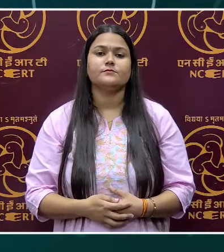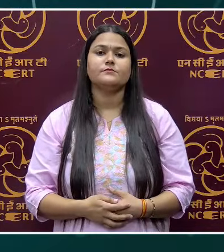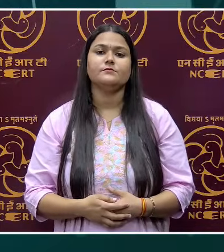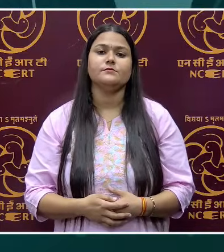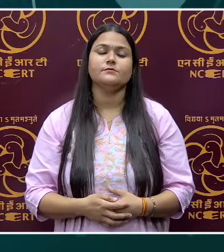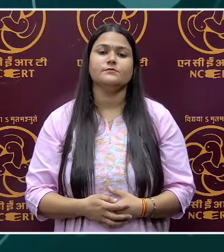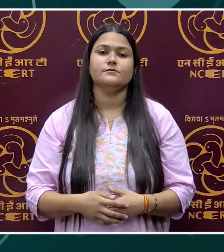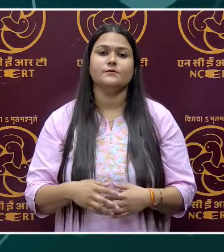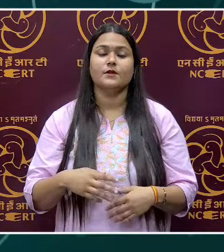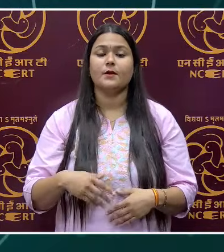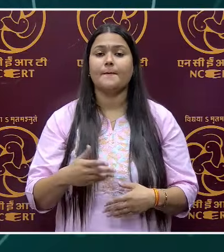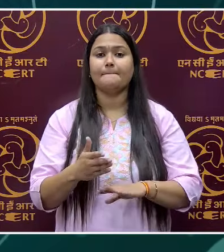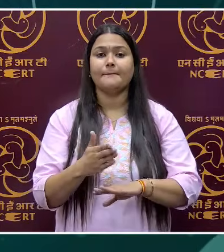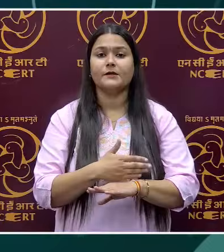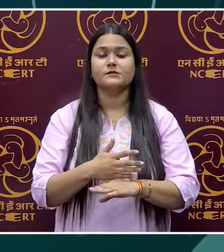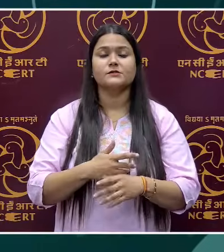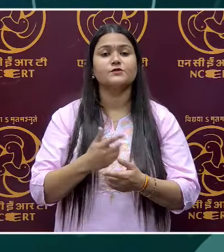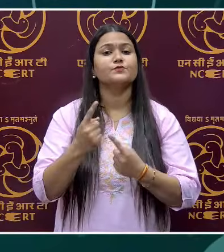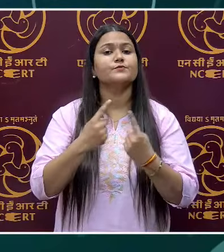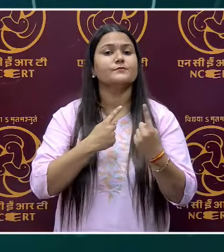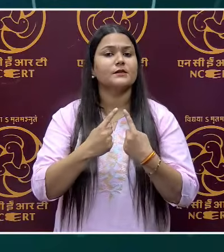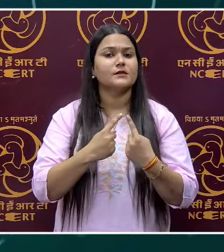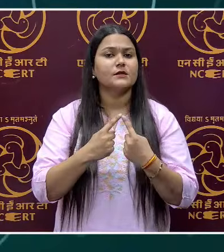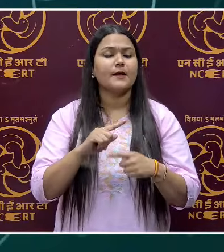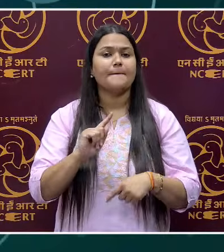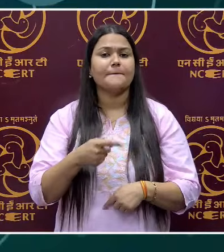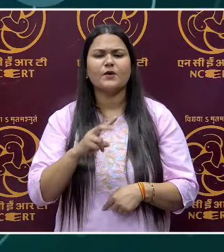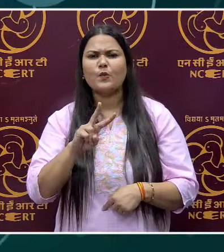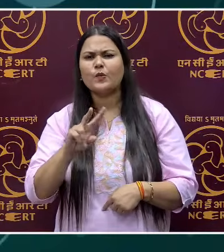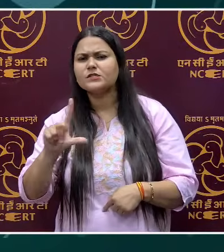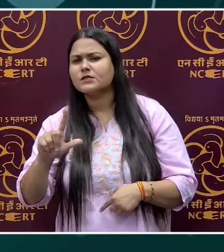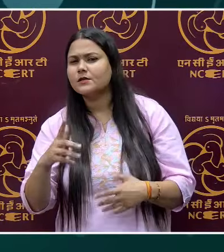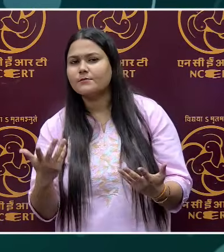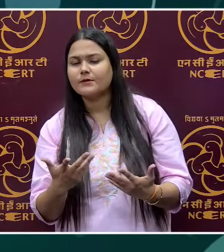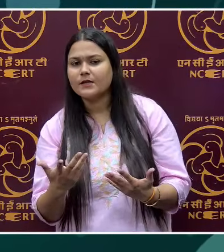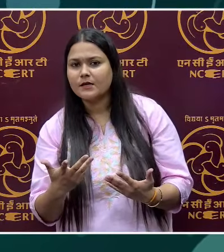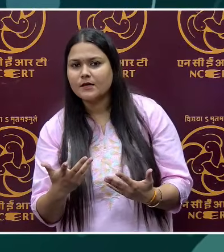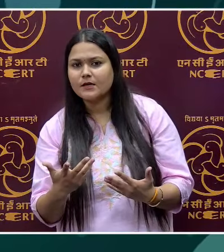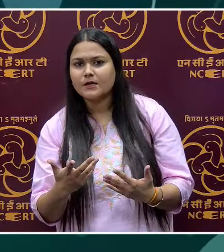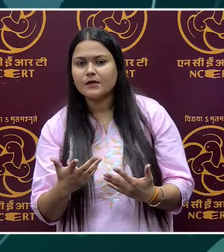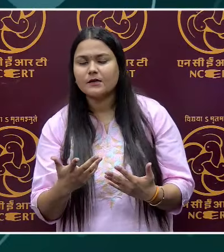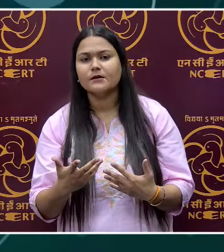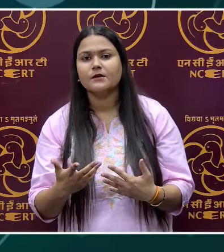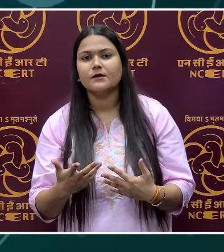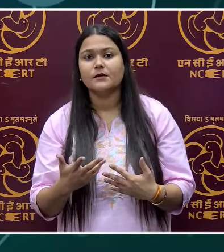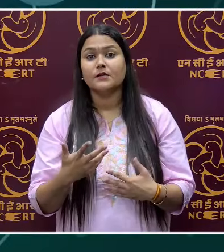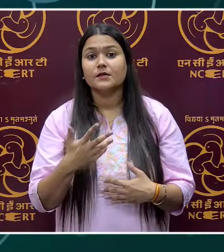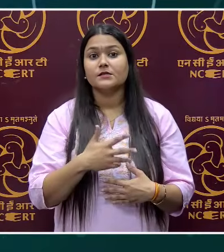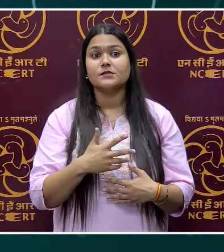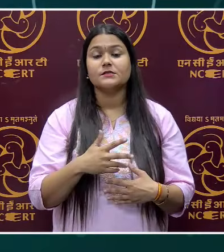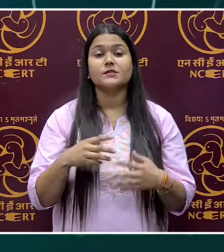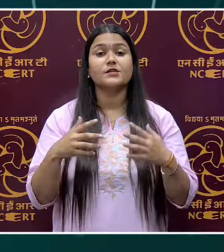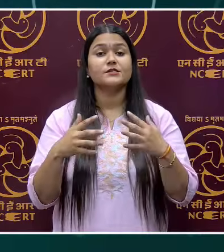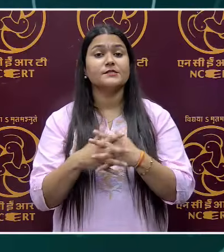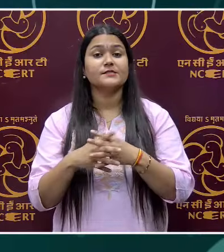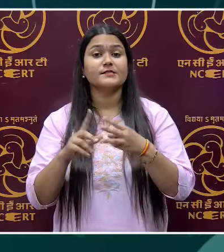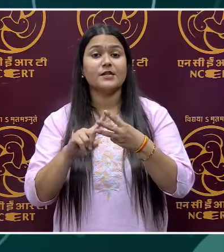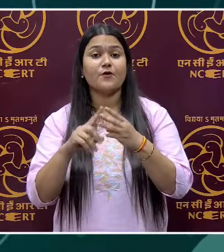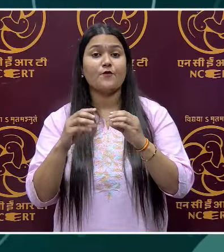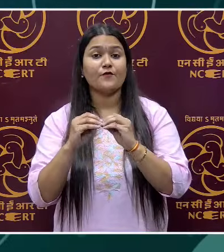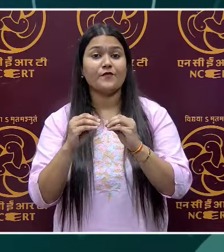We have been talking about the virtual labs. What are the virtual labs? We can say these are the web-based